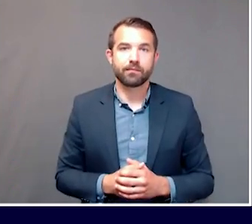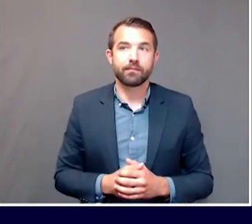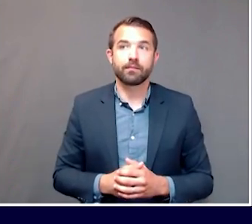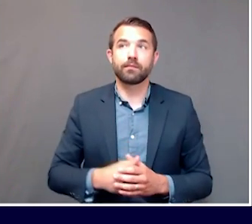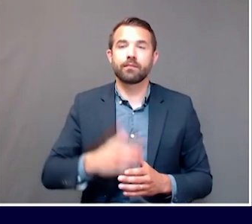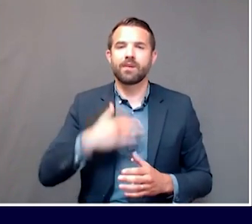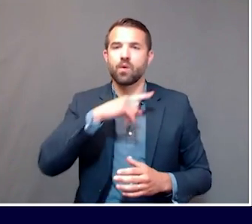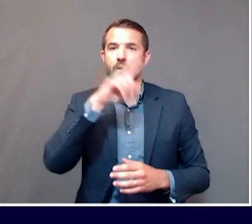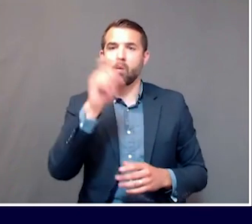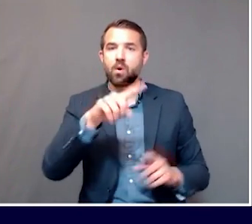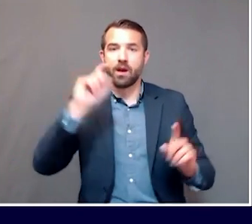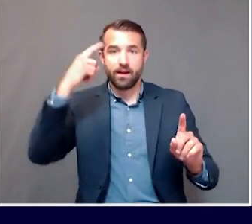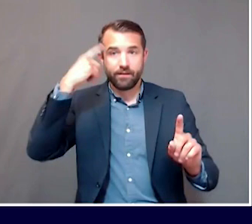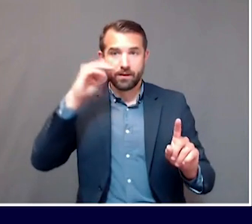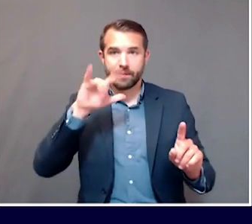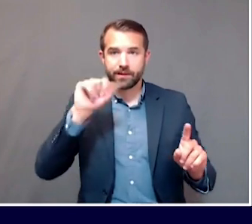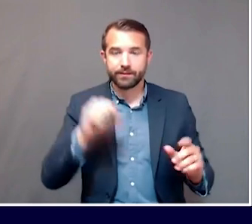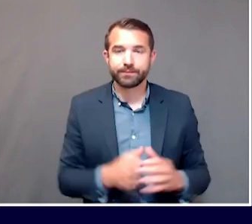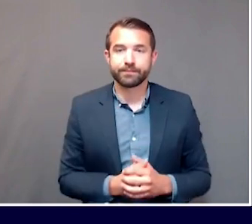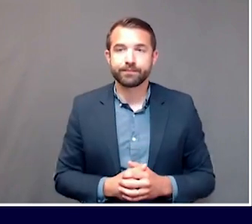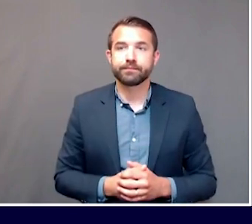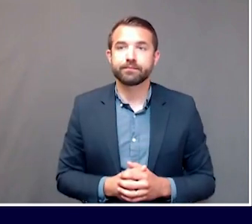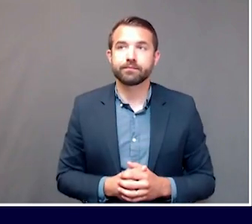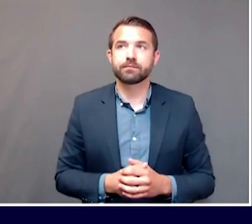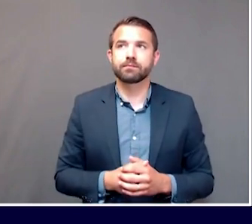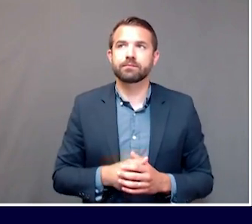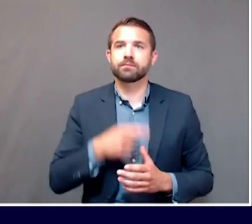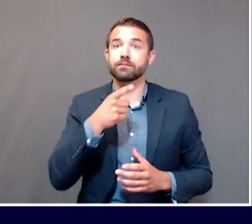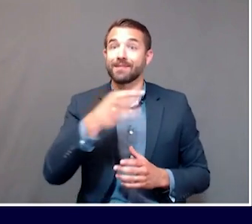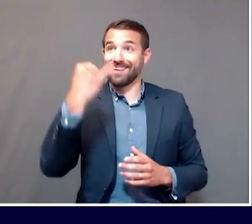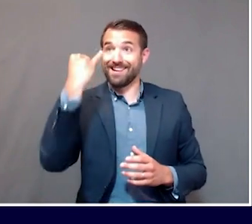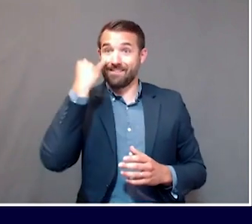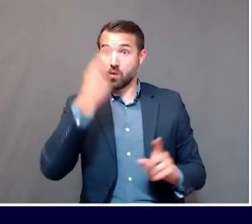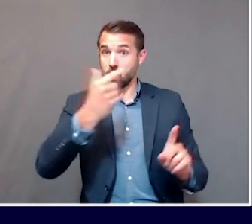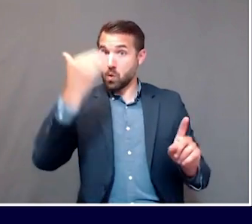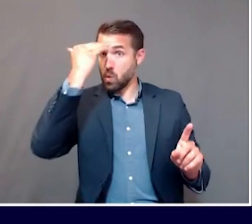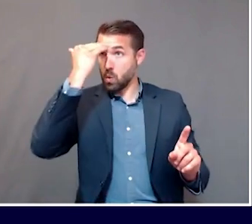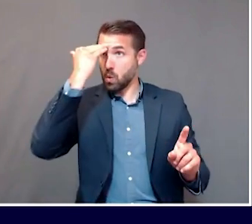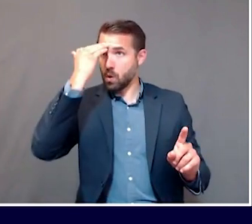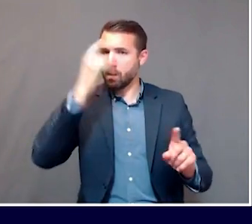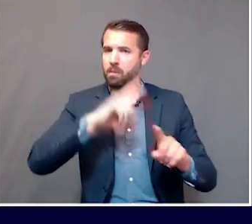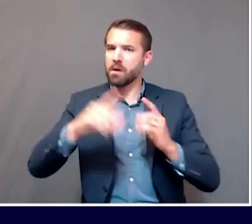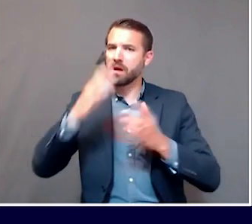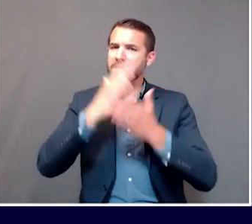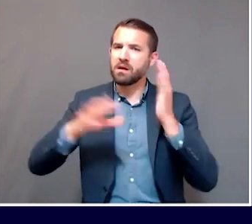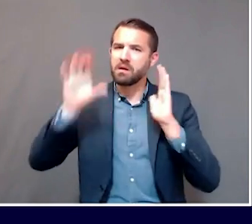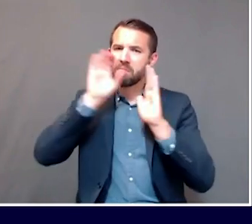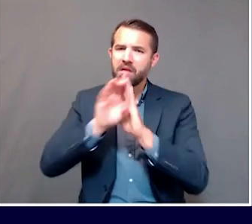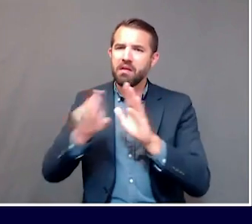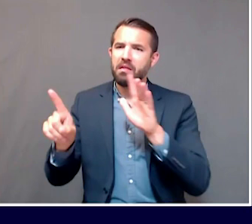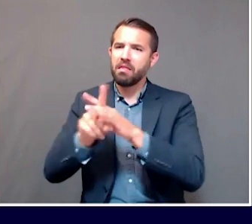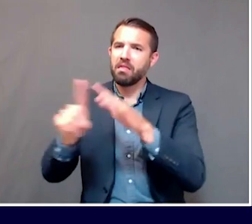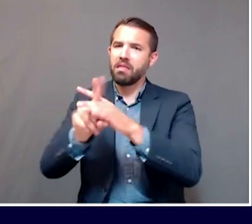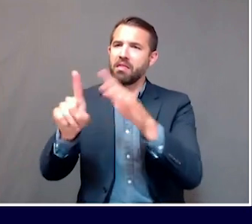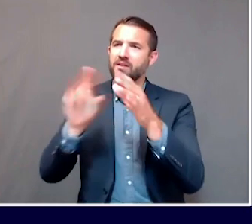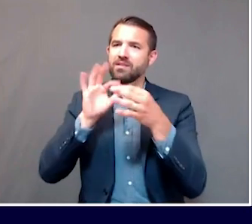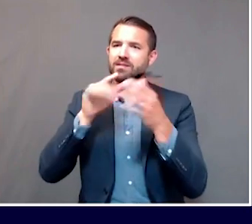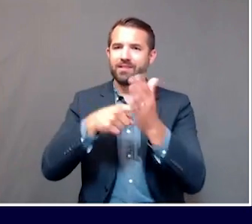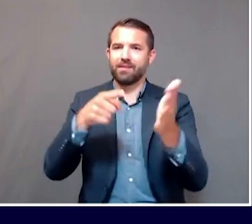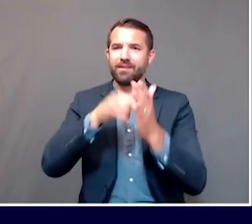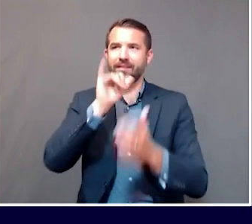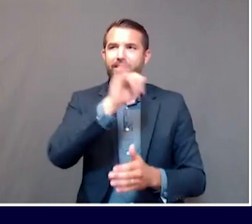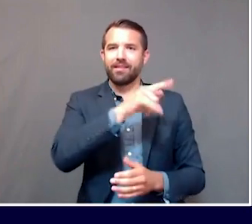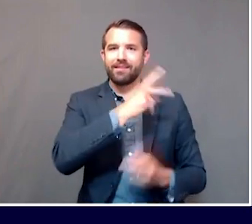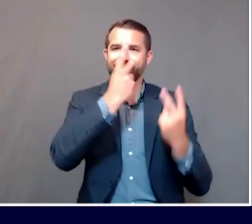Mills. Governor, I'm not sure if you're aware, but there are some pictures on social media that appear to show you making a visit to the coast. I believe it